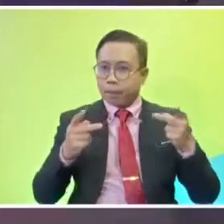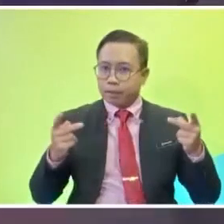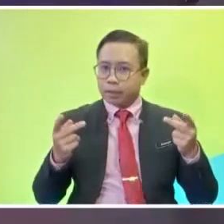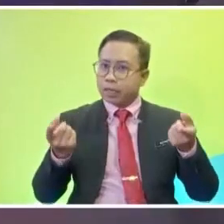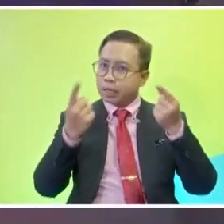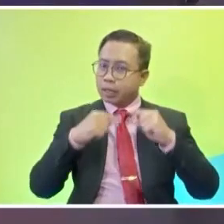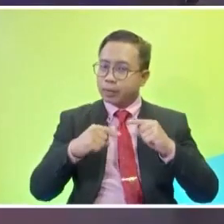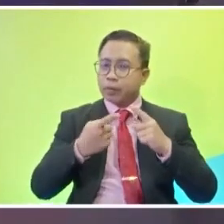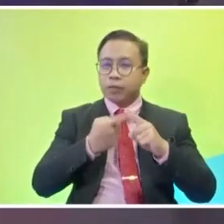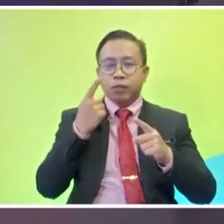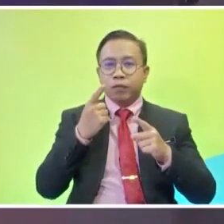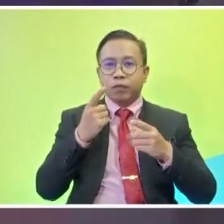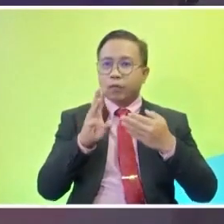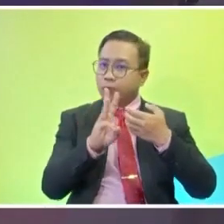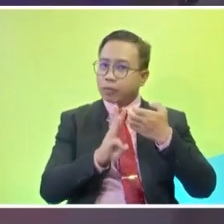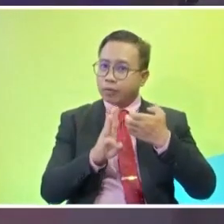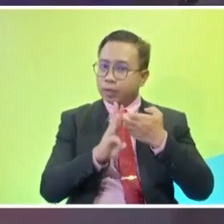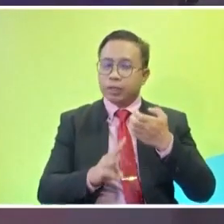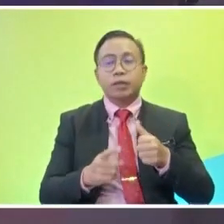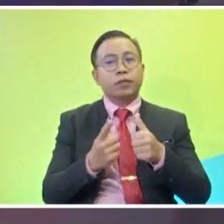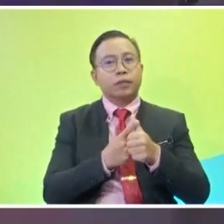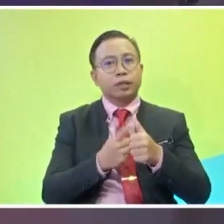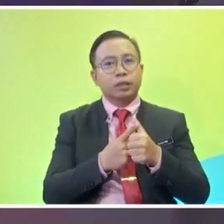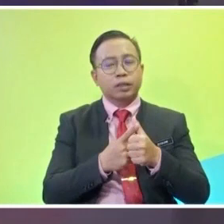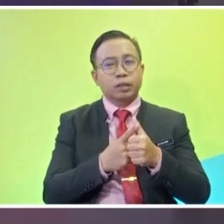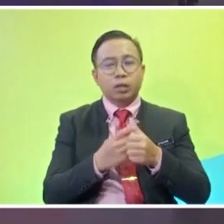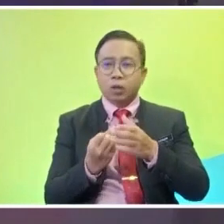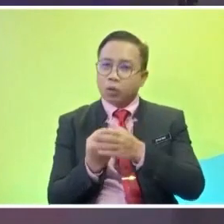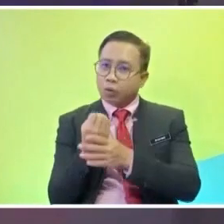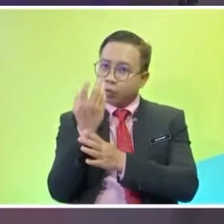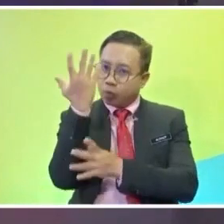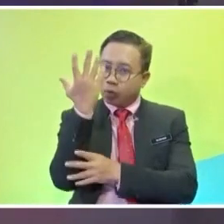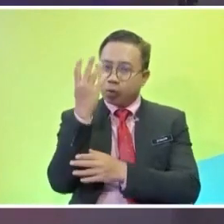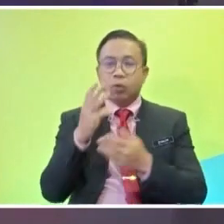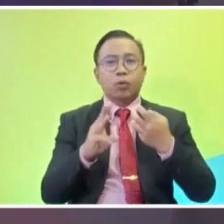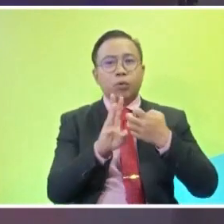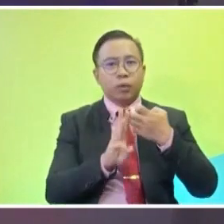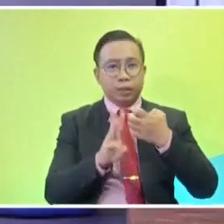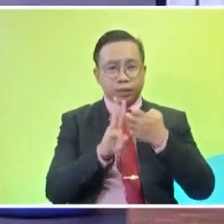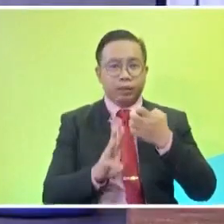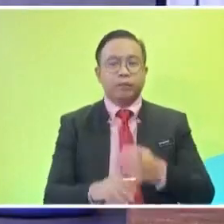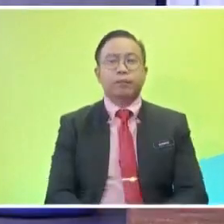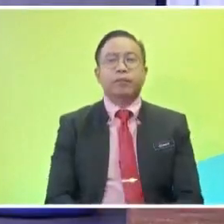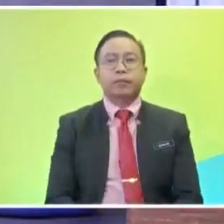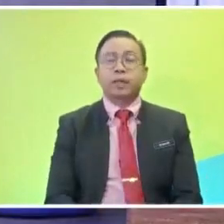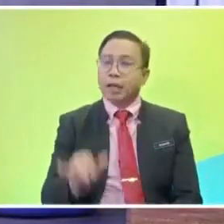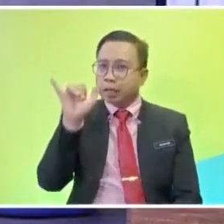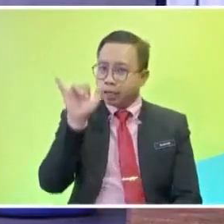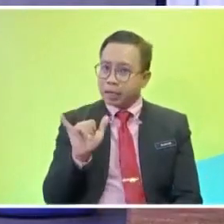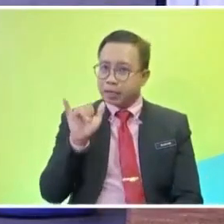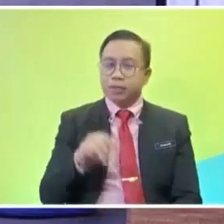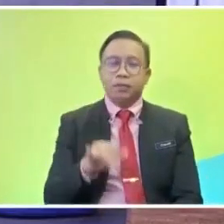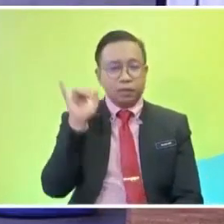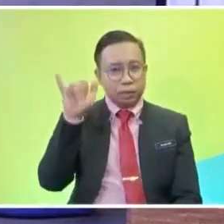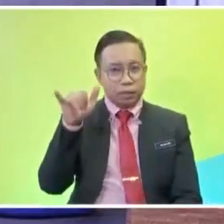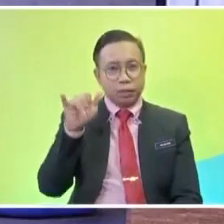from wheat. So the first thing that you have to do is you have to grow wheat. Yes. So over here. Yes, that's right. So this is the first